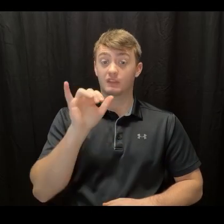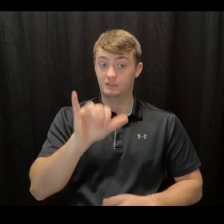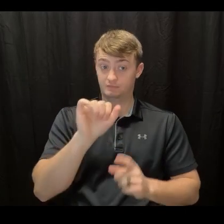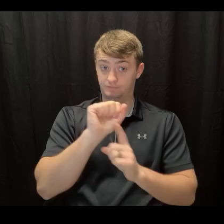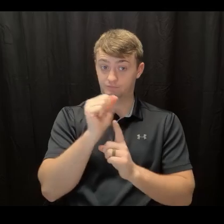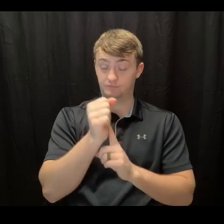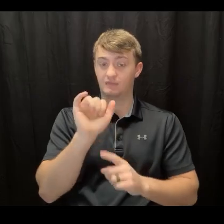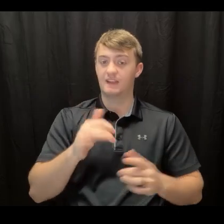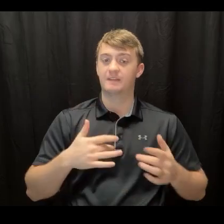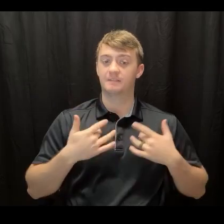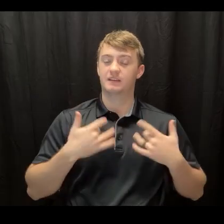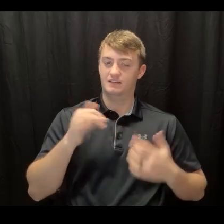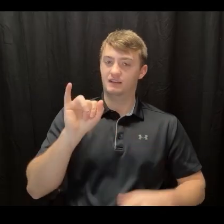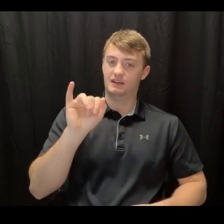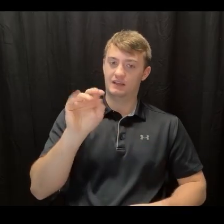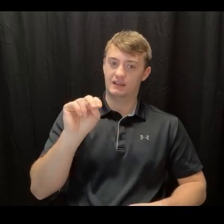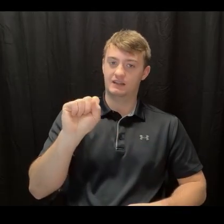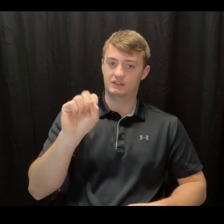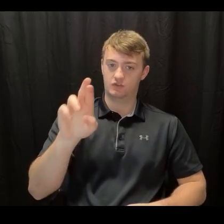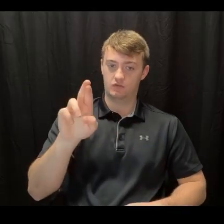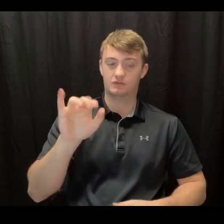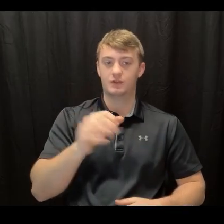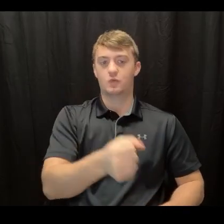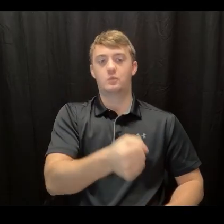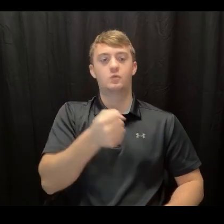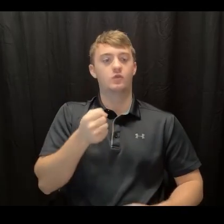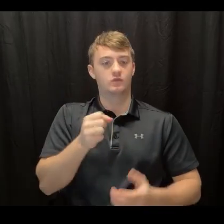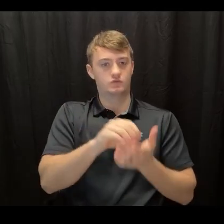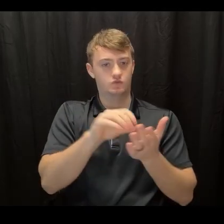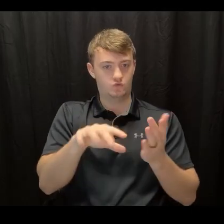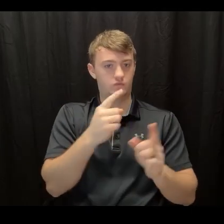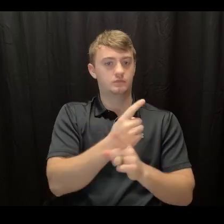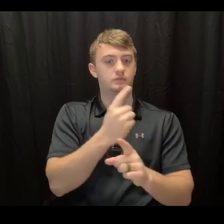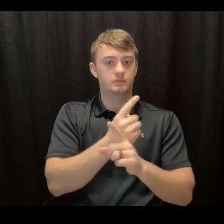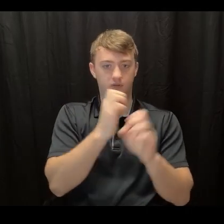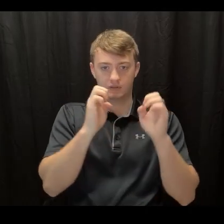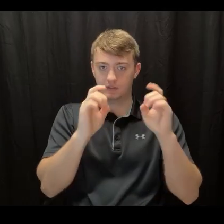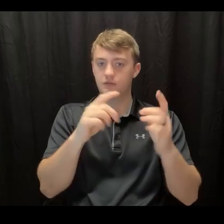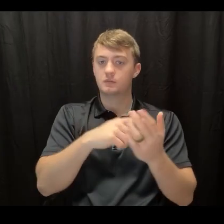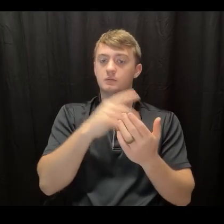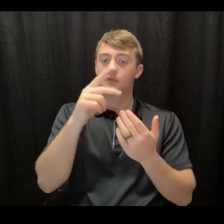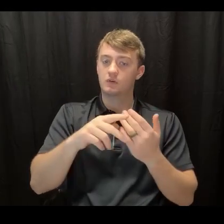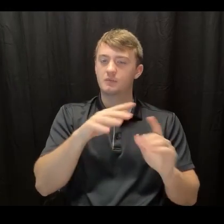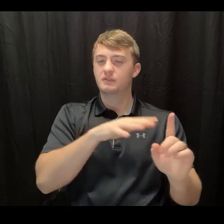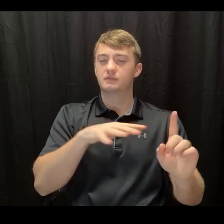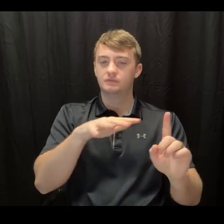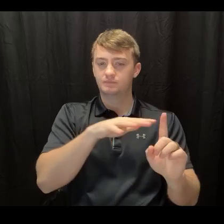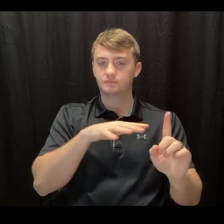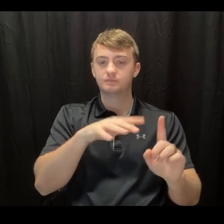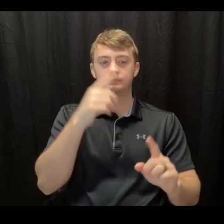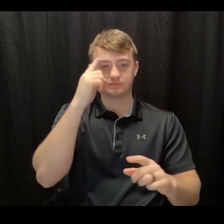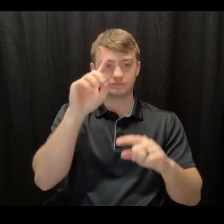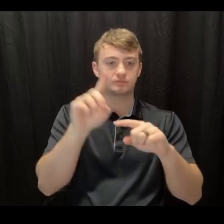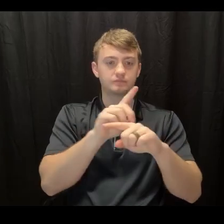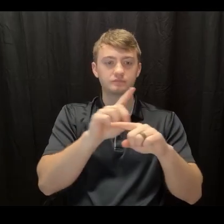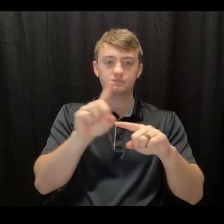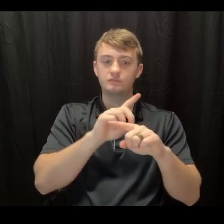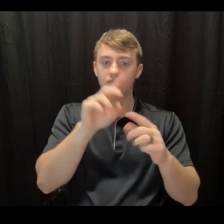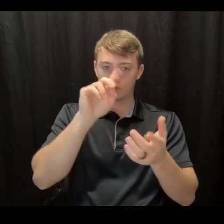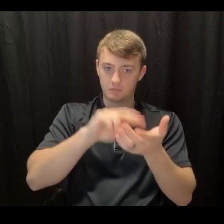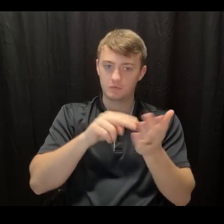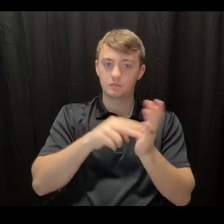In this scenario, the event is an INSR. This is a removal from the student's regular educational program or setting